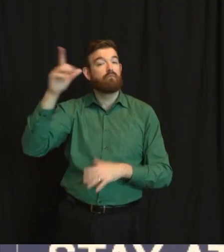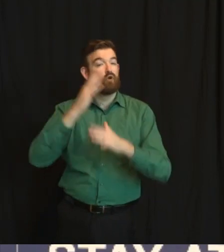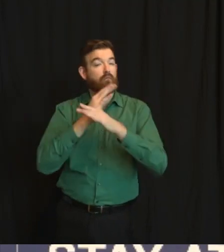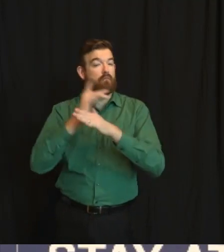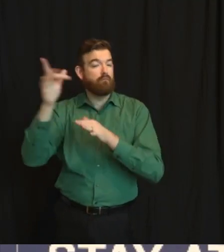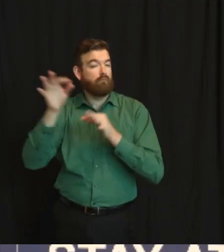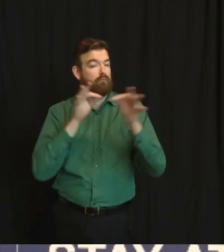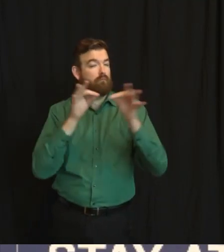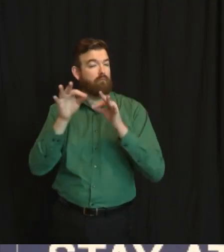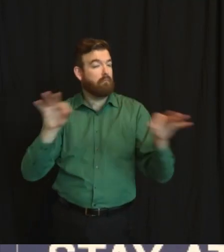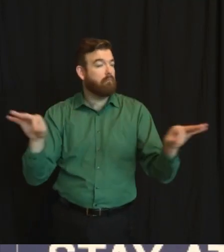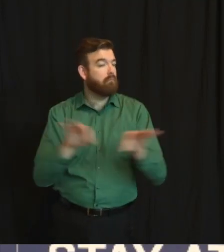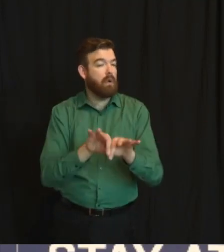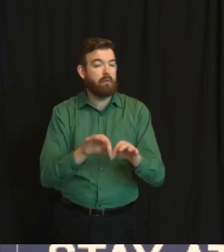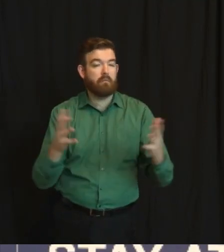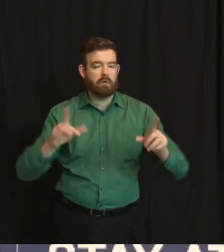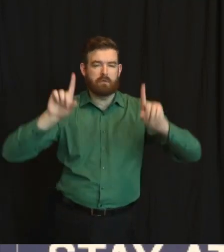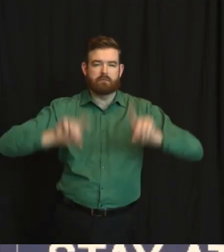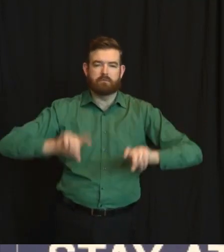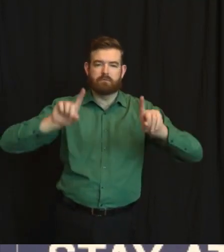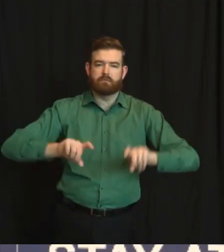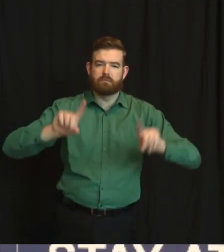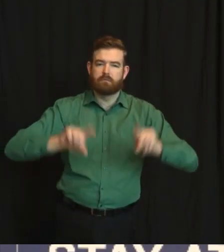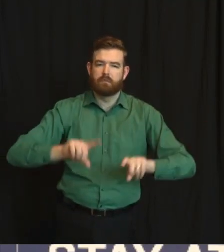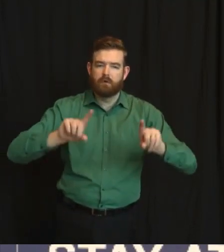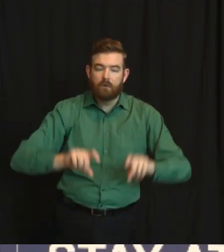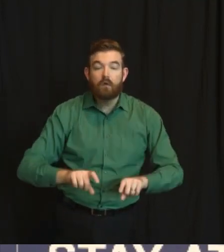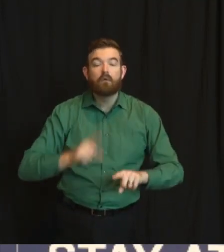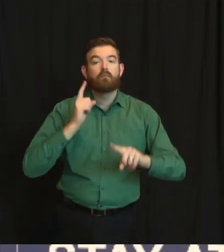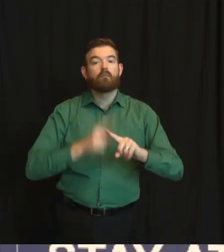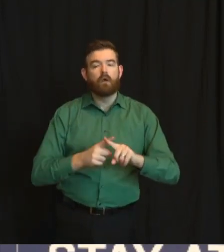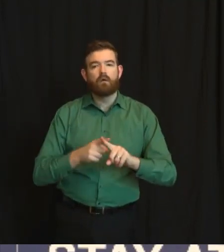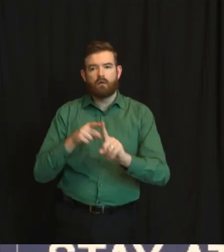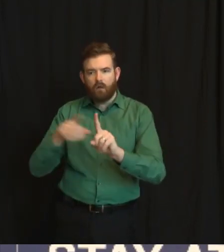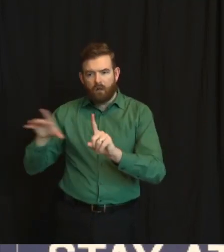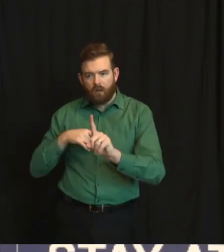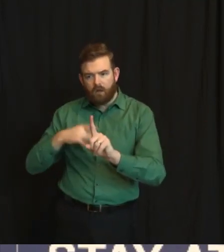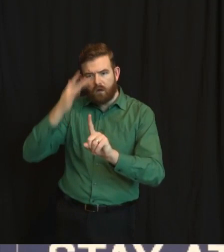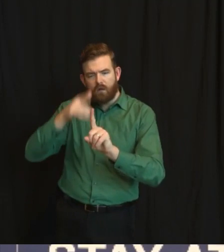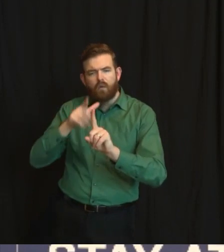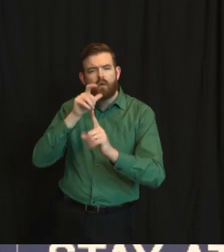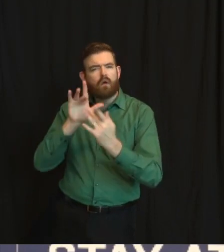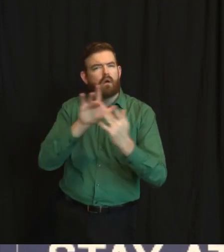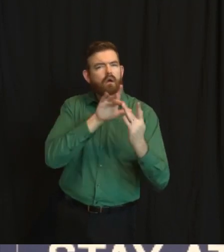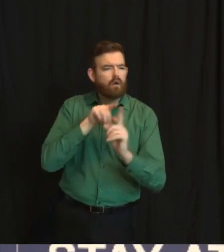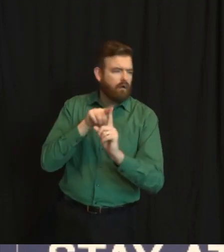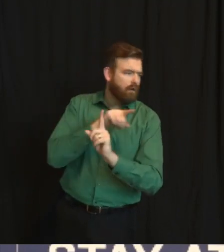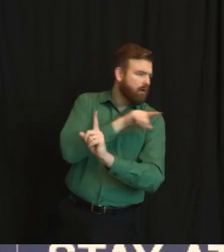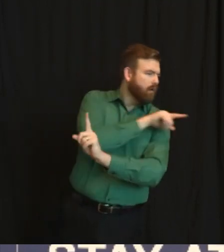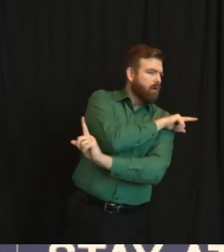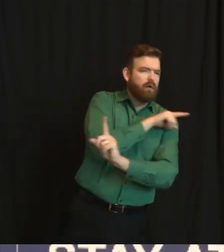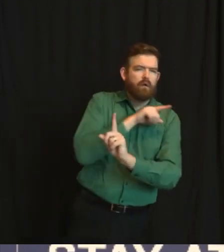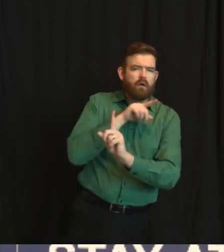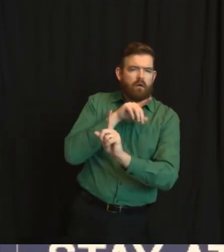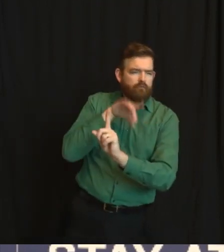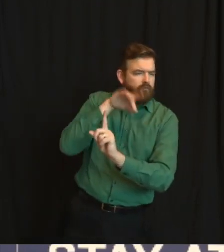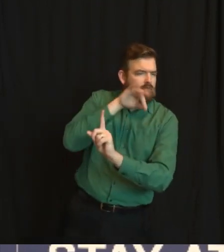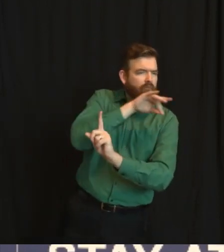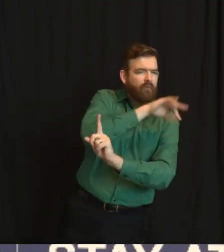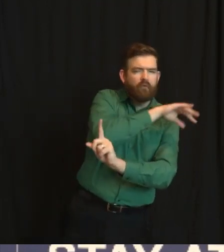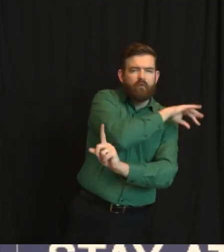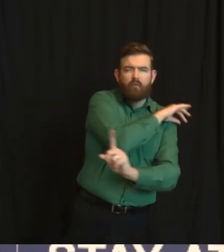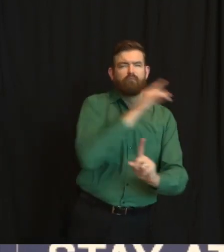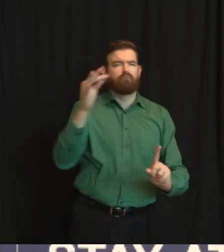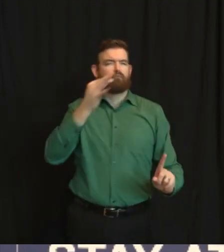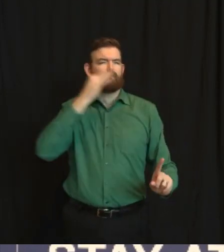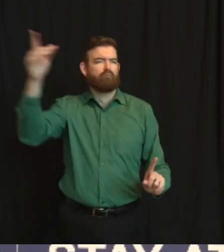as well as their contacts, so they can be isolated immediately. They are being very aggressive in their